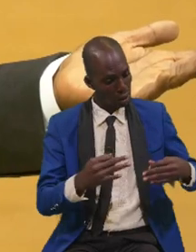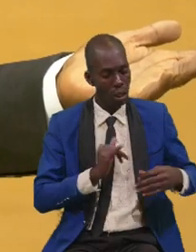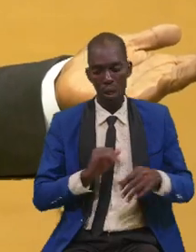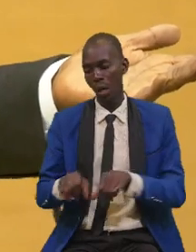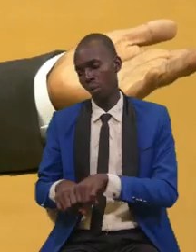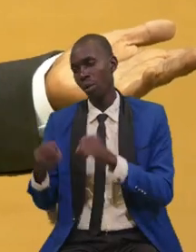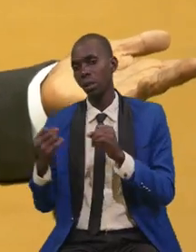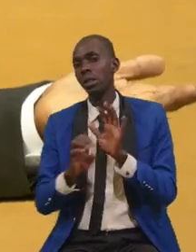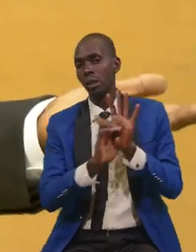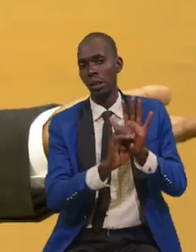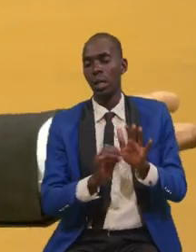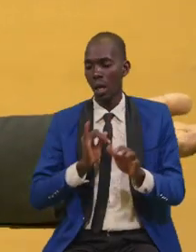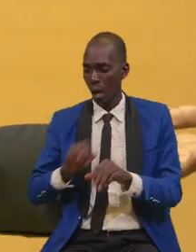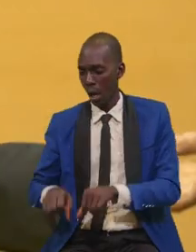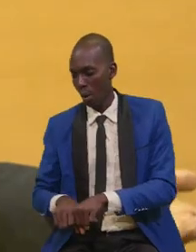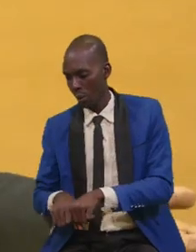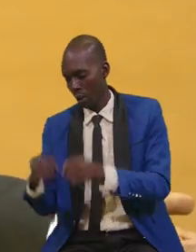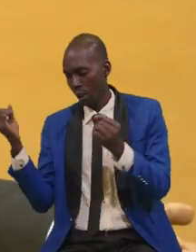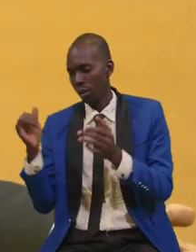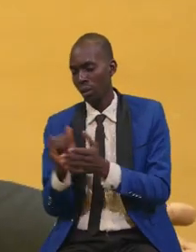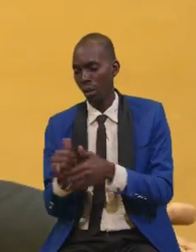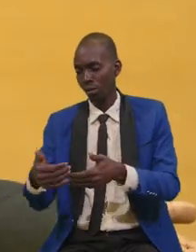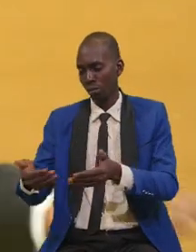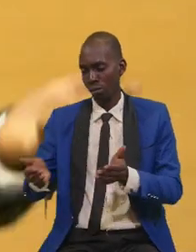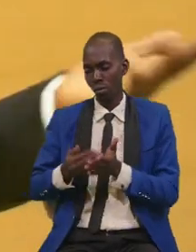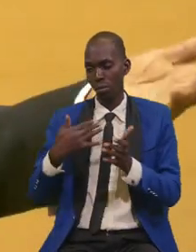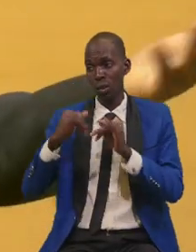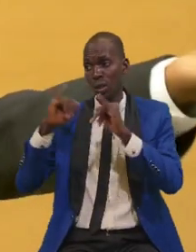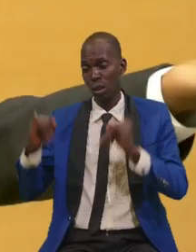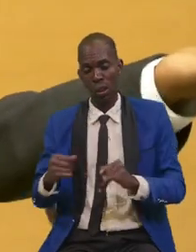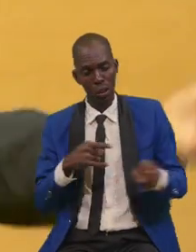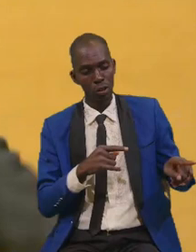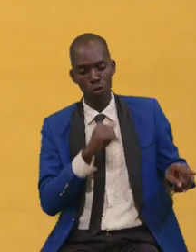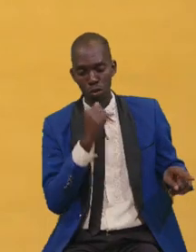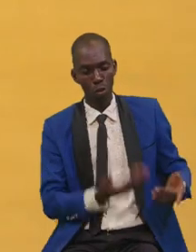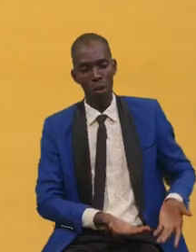the pot and my child does not rise up? And then I've